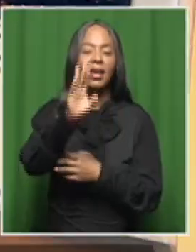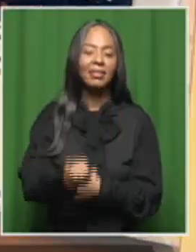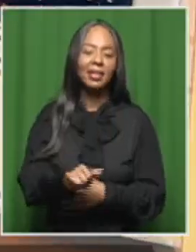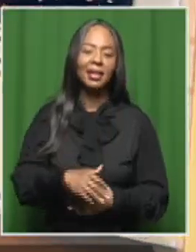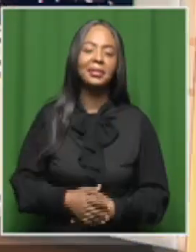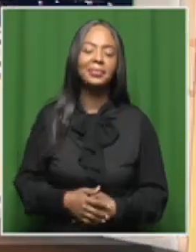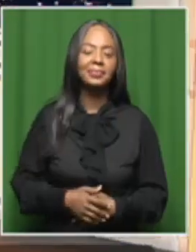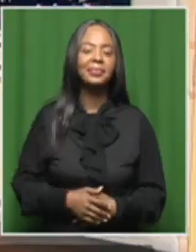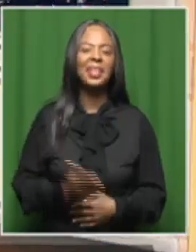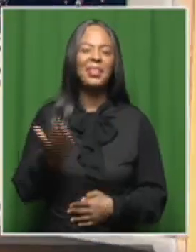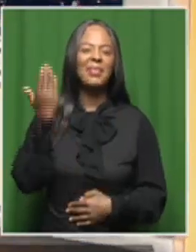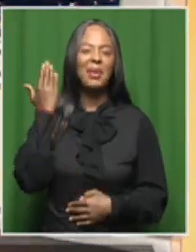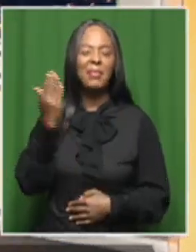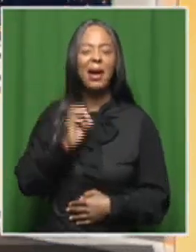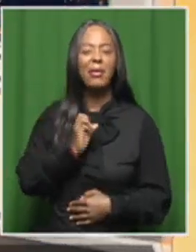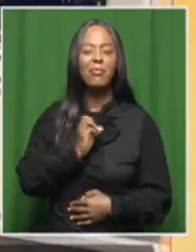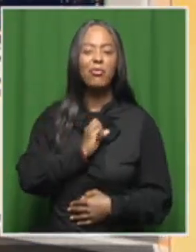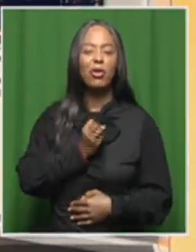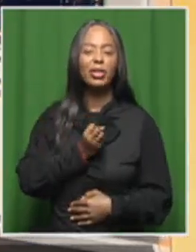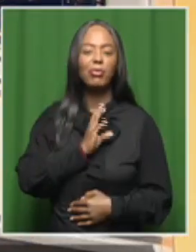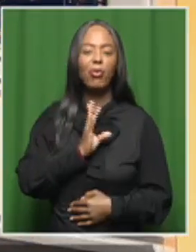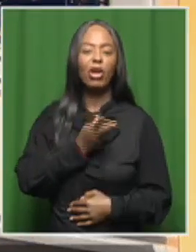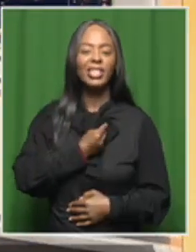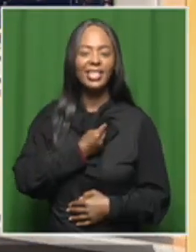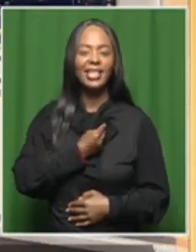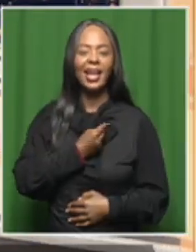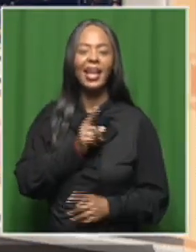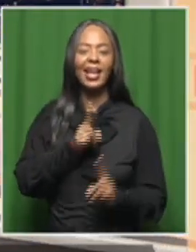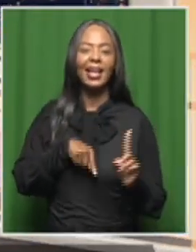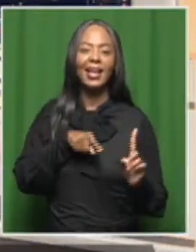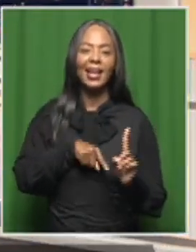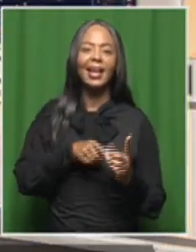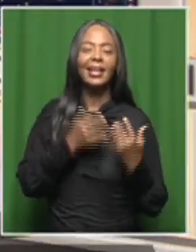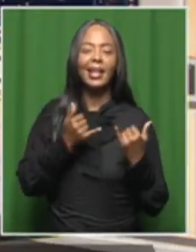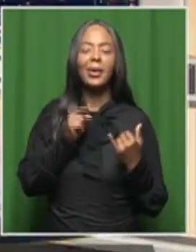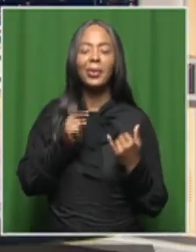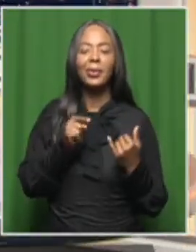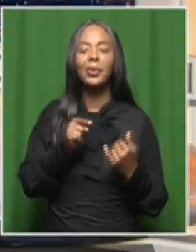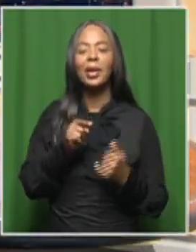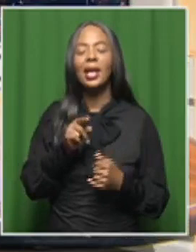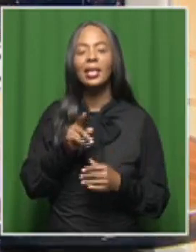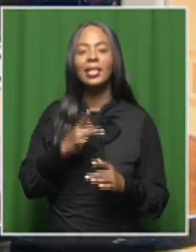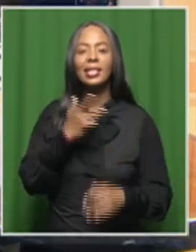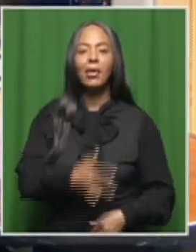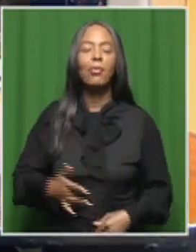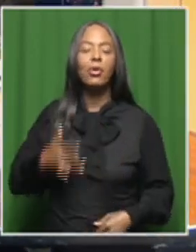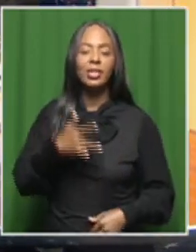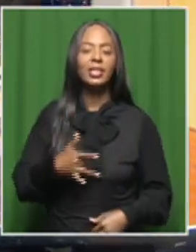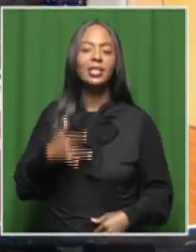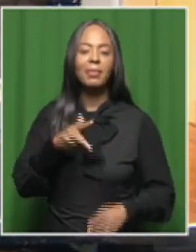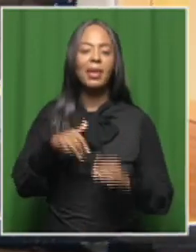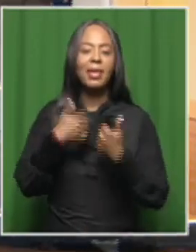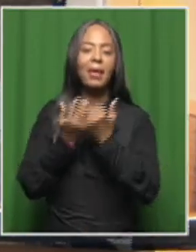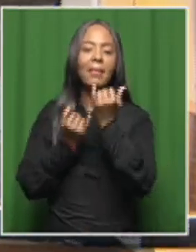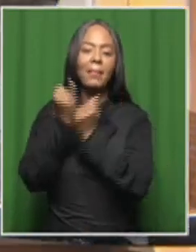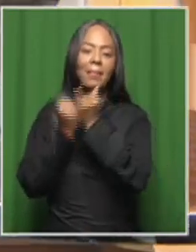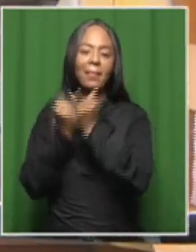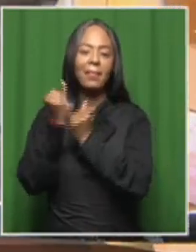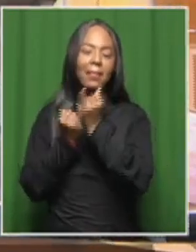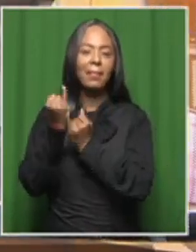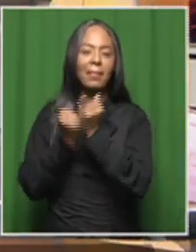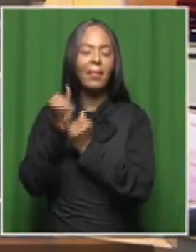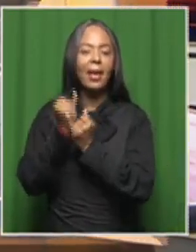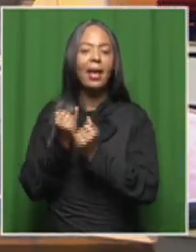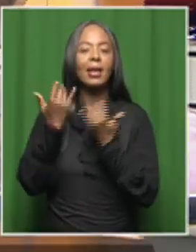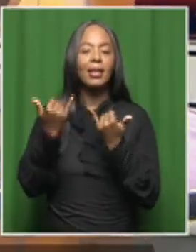former Proteas fast bowler, talking to us about the World Test Championship. Of course, South Africa currently now just waiting to chase down this final